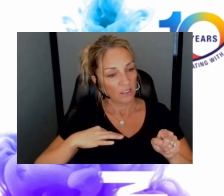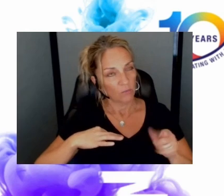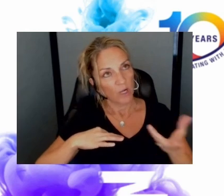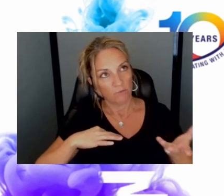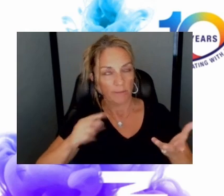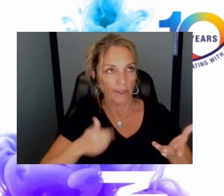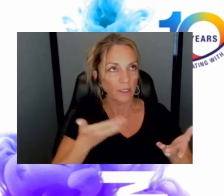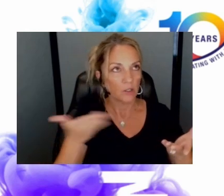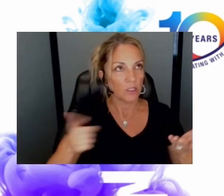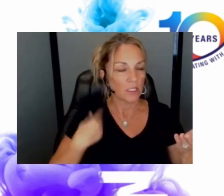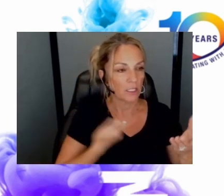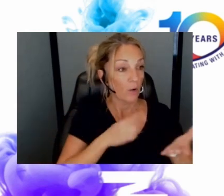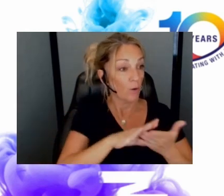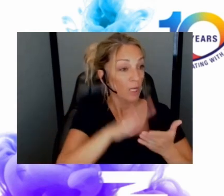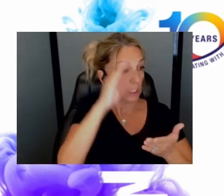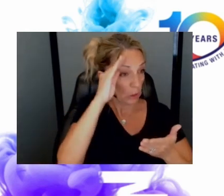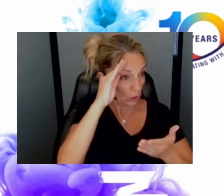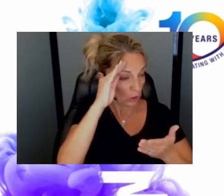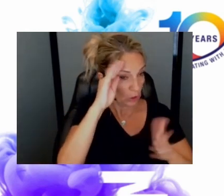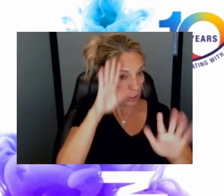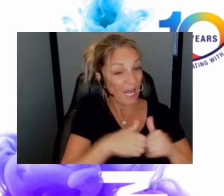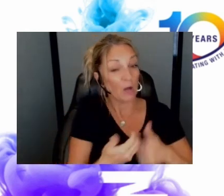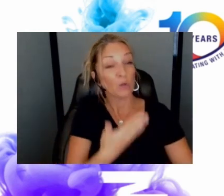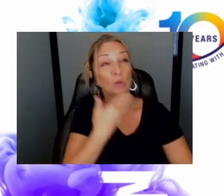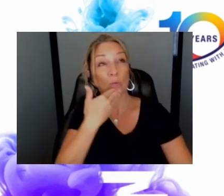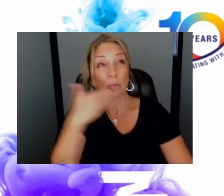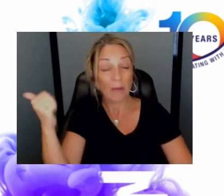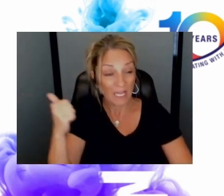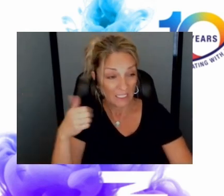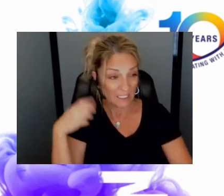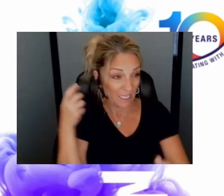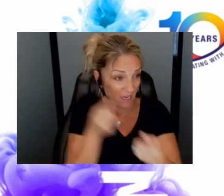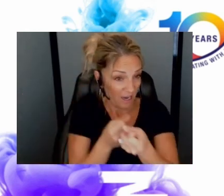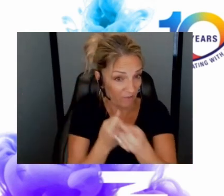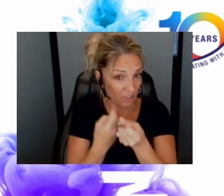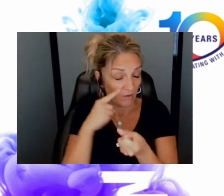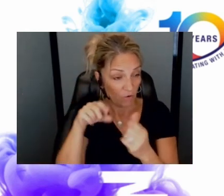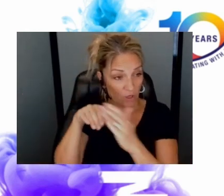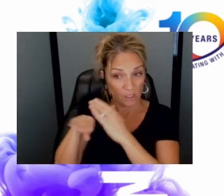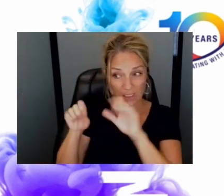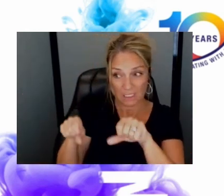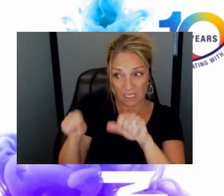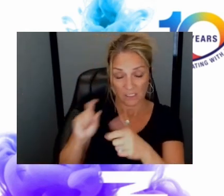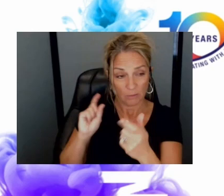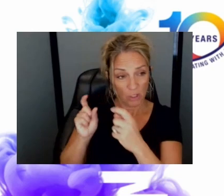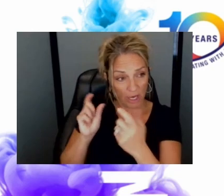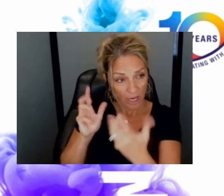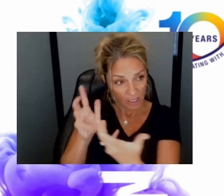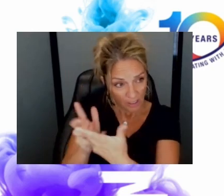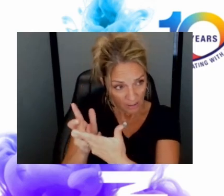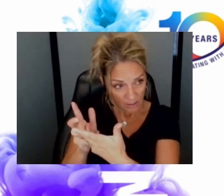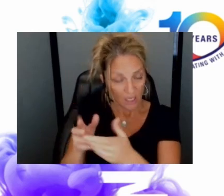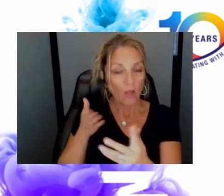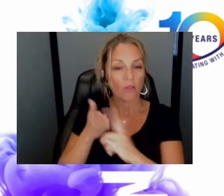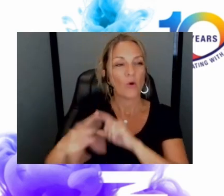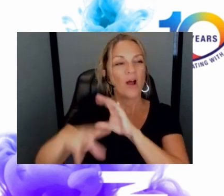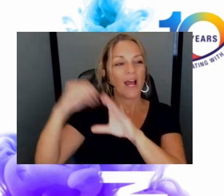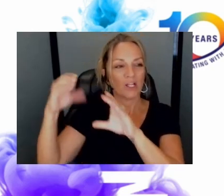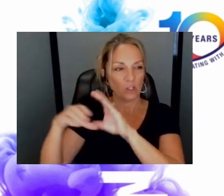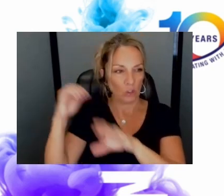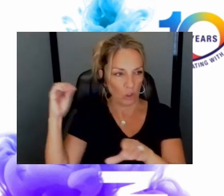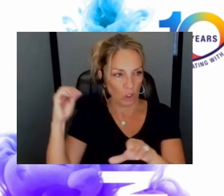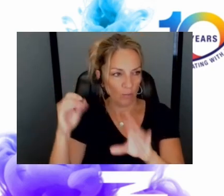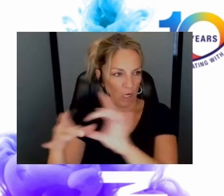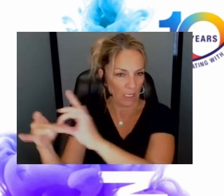about how to best advocate for accessible accommodations is through external collaboration. So connect